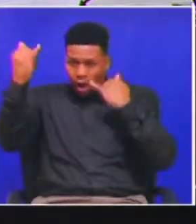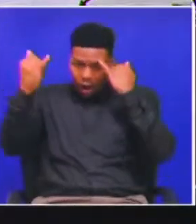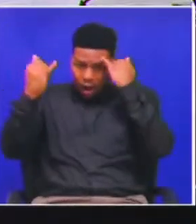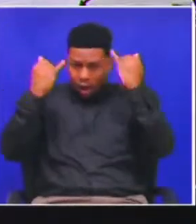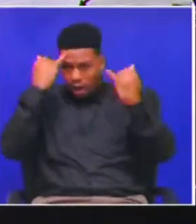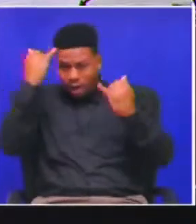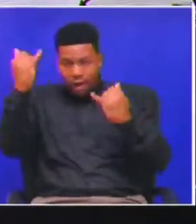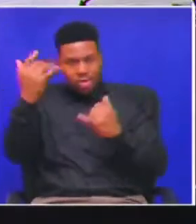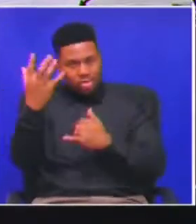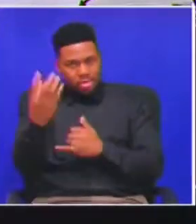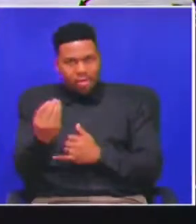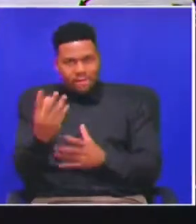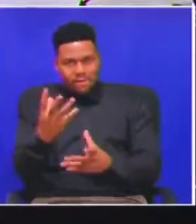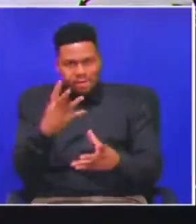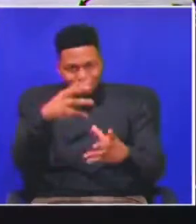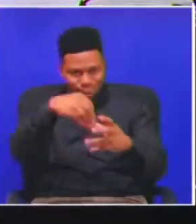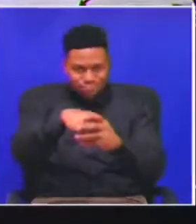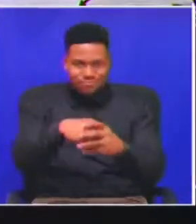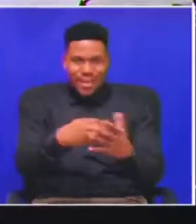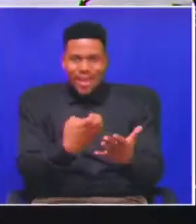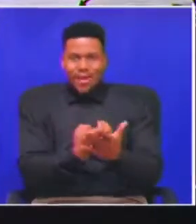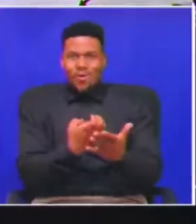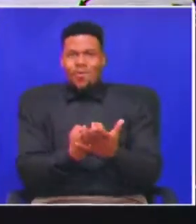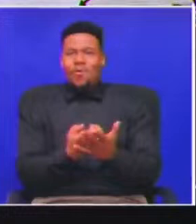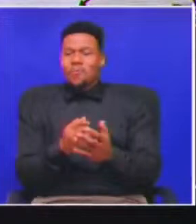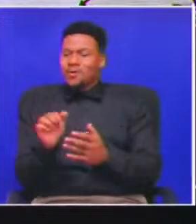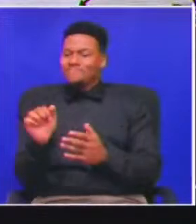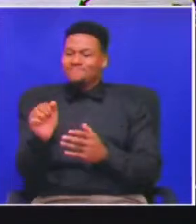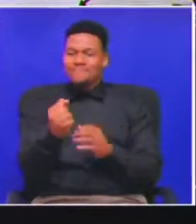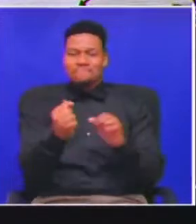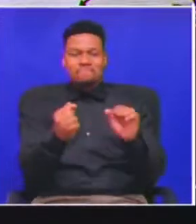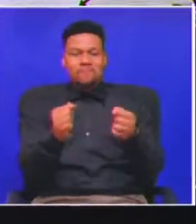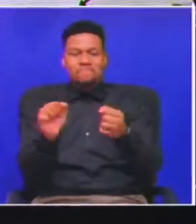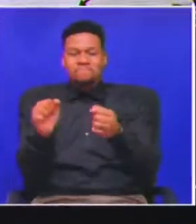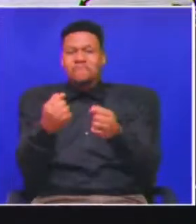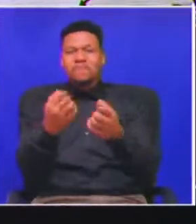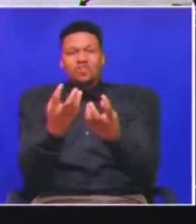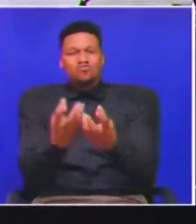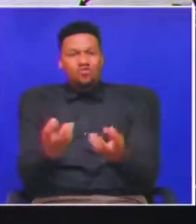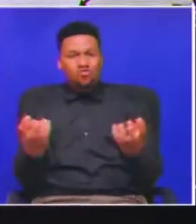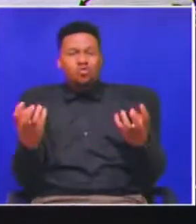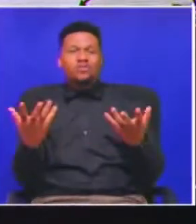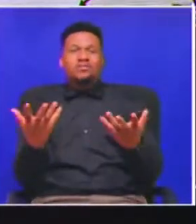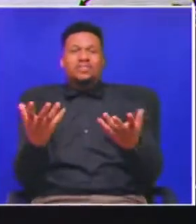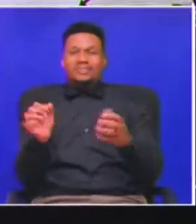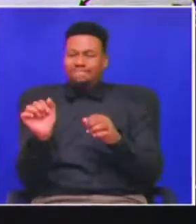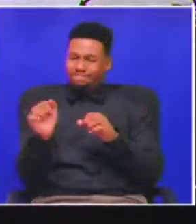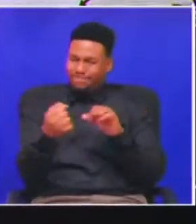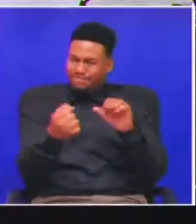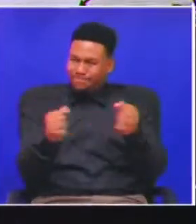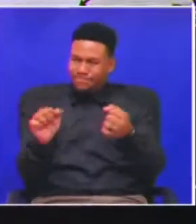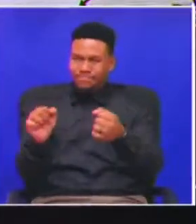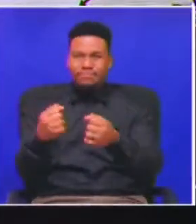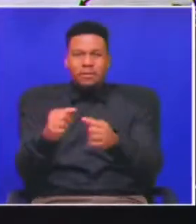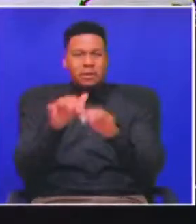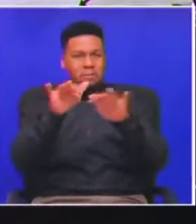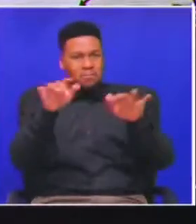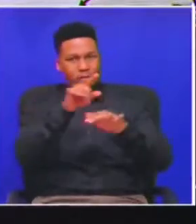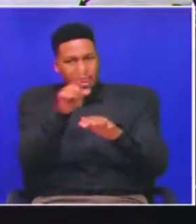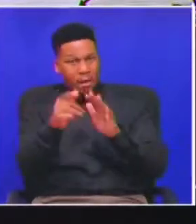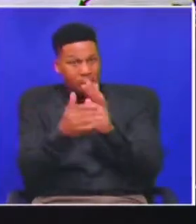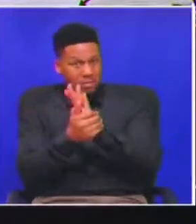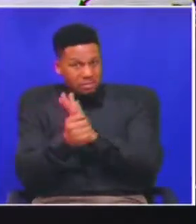economy, deploying resources, deploying capabilities in a way that